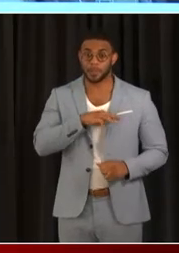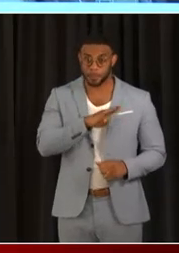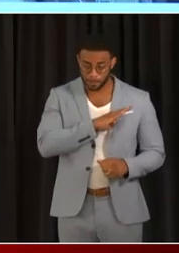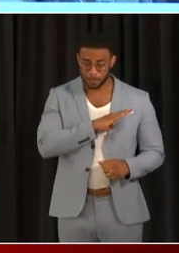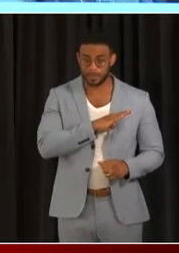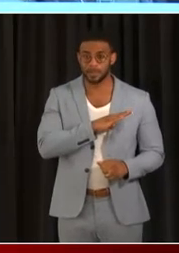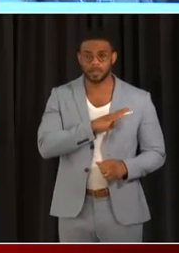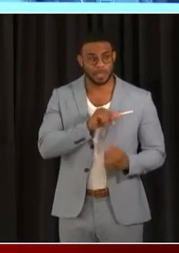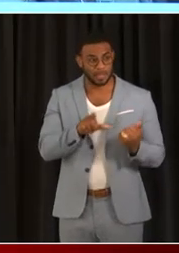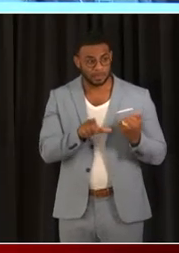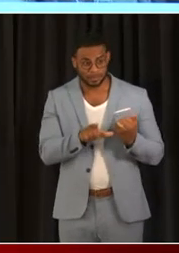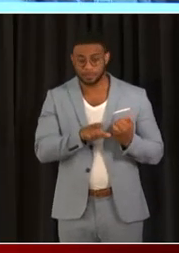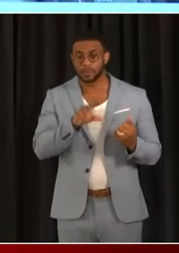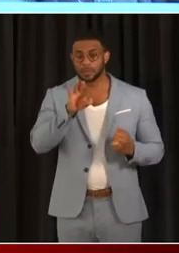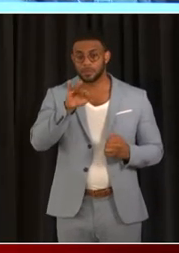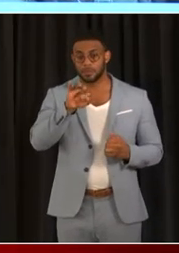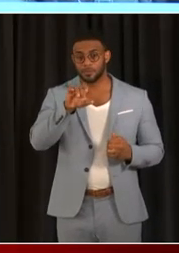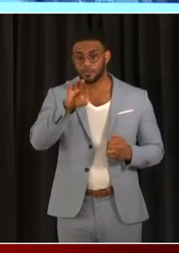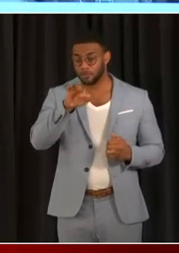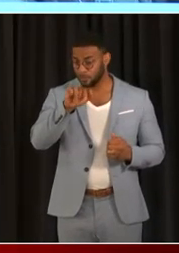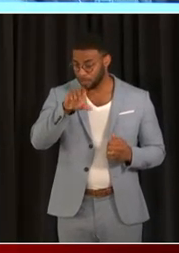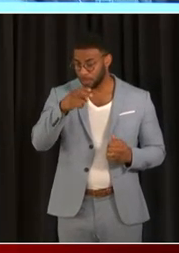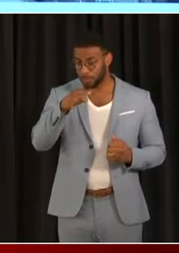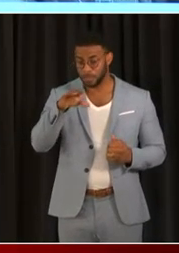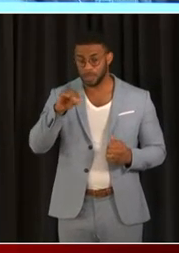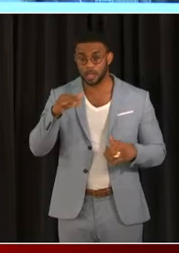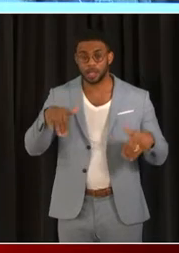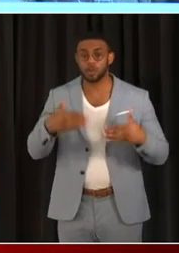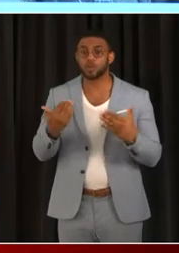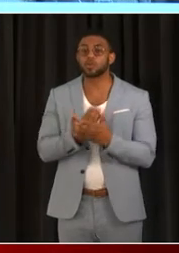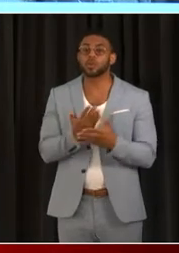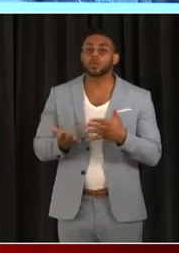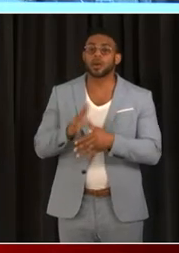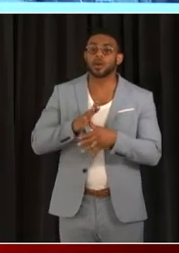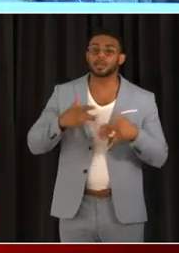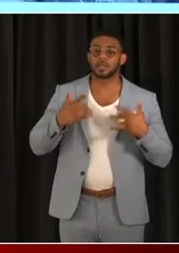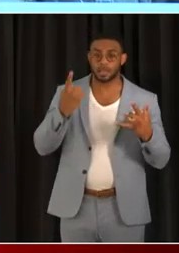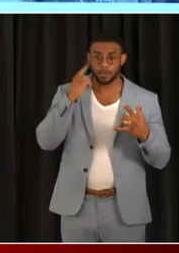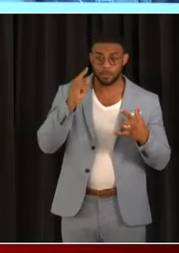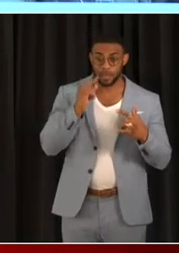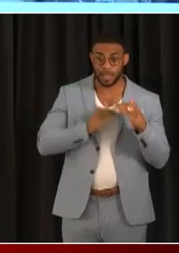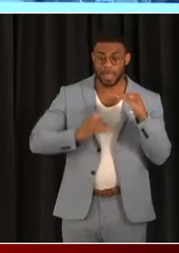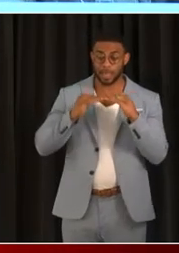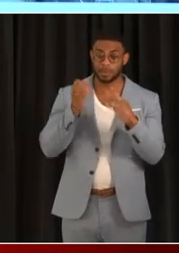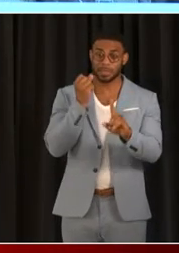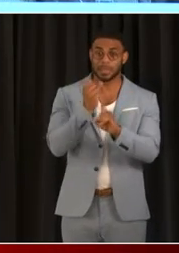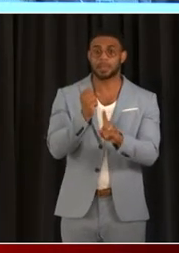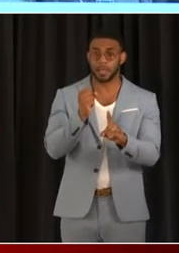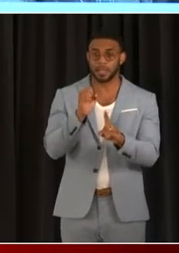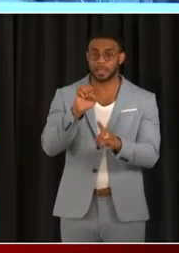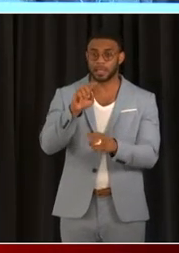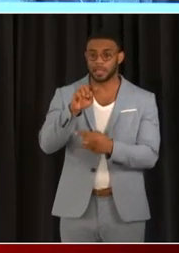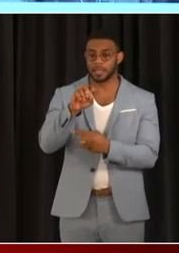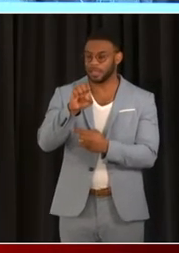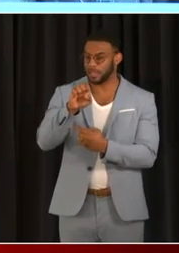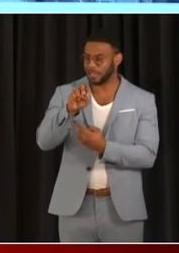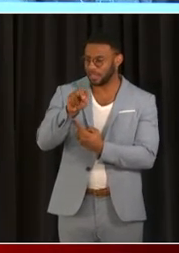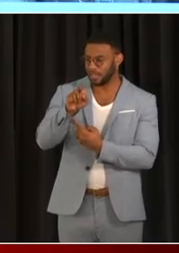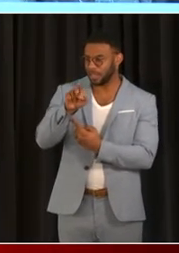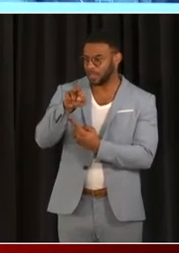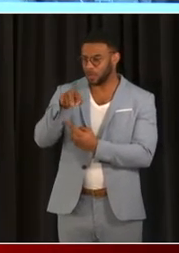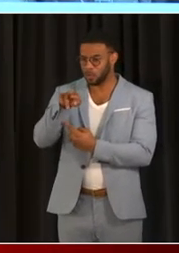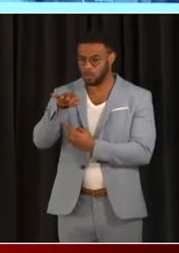Bowser and Deputy Mayor Falchicchio to introduce a new priority status designation for equity impact enterprises, which